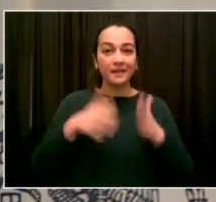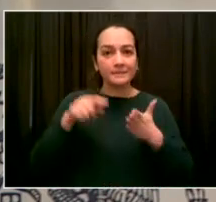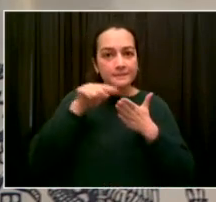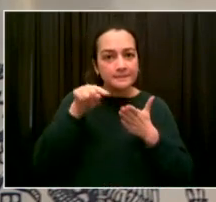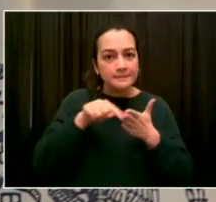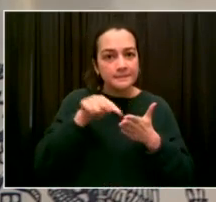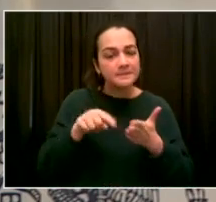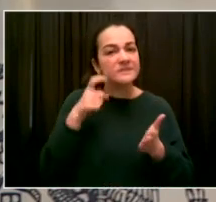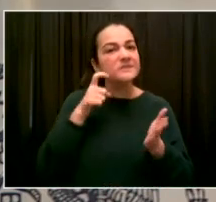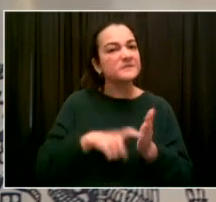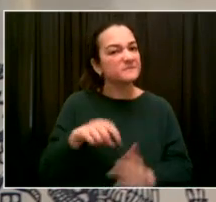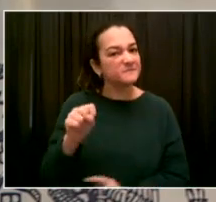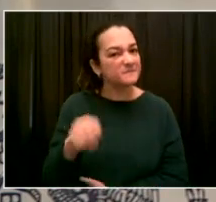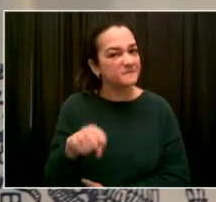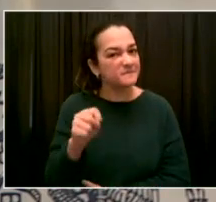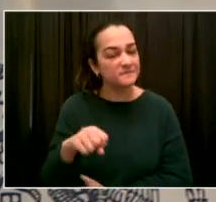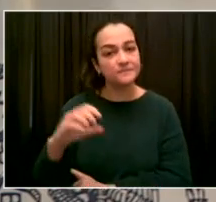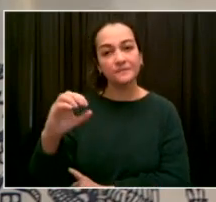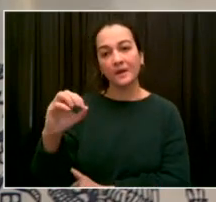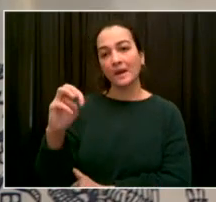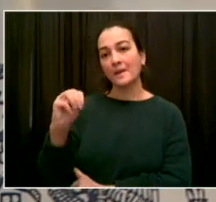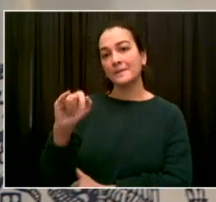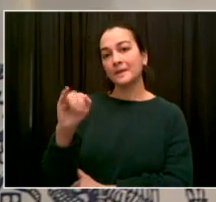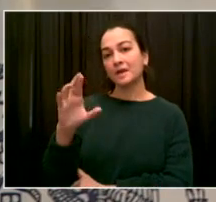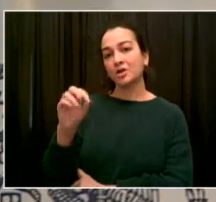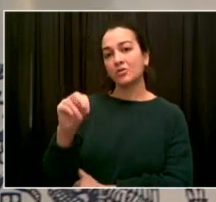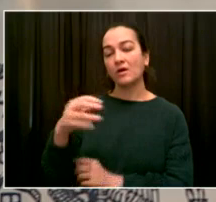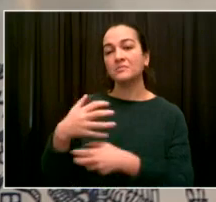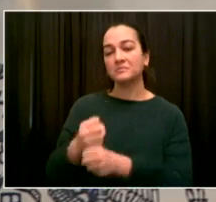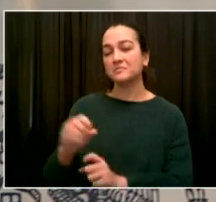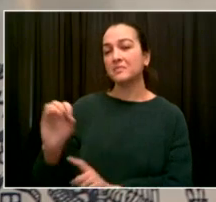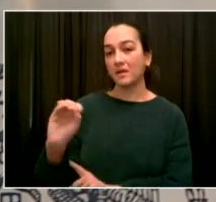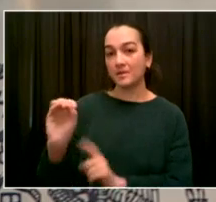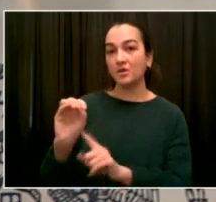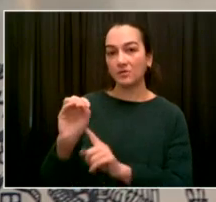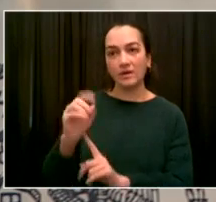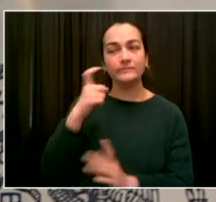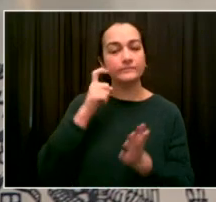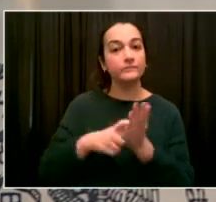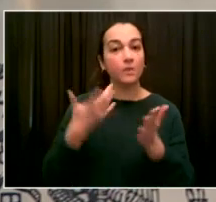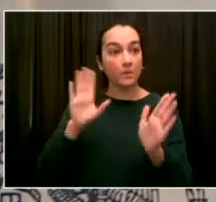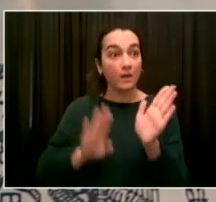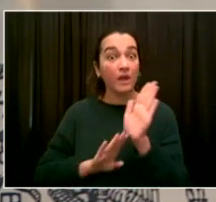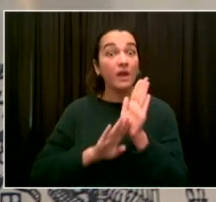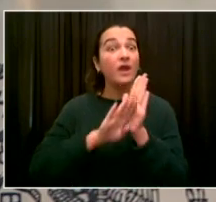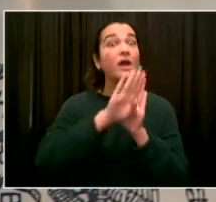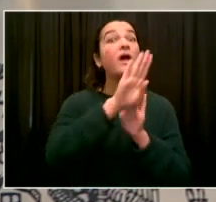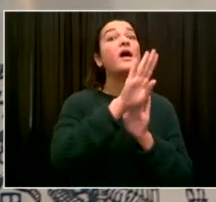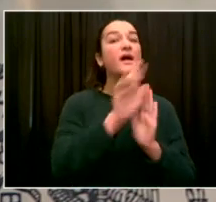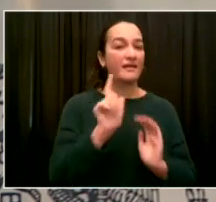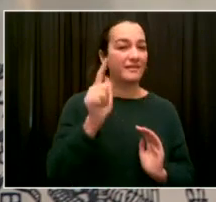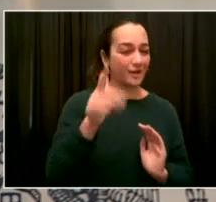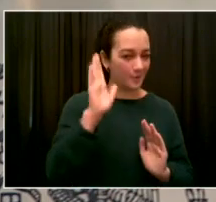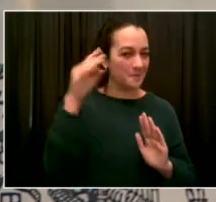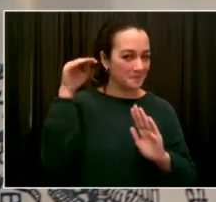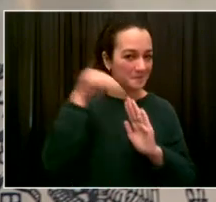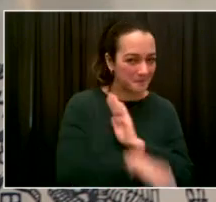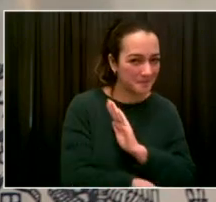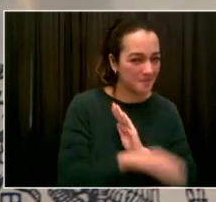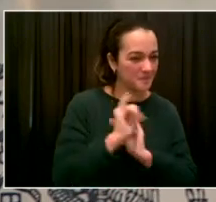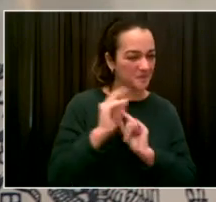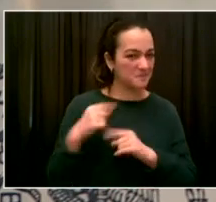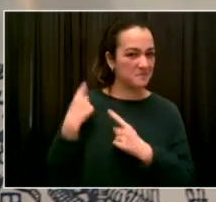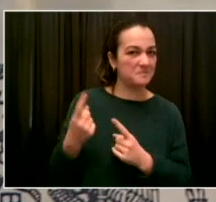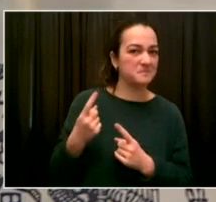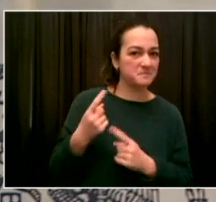back. So right now, COVID is in the front of our lives, it's in the front of our faces, it's what we're focused on.